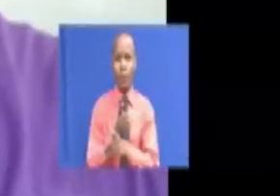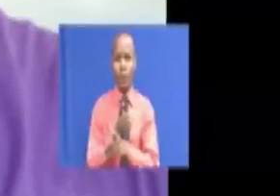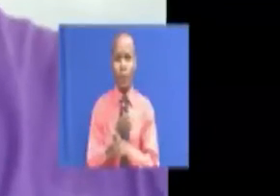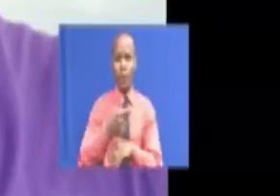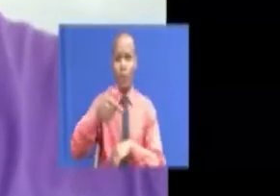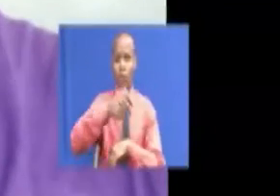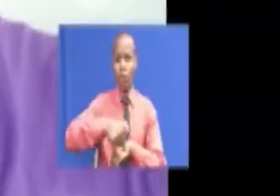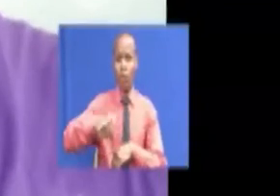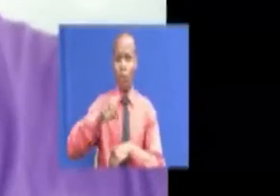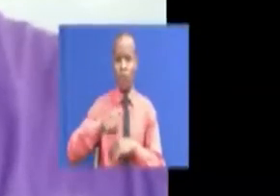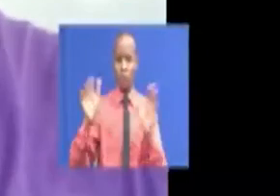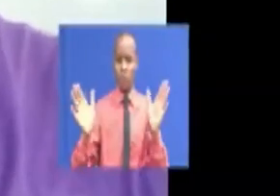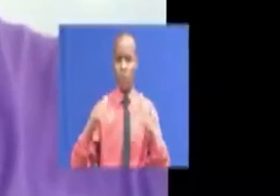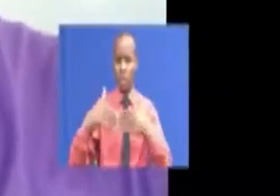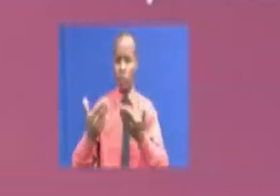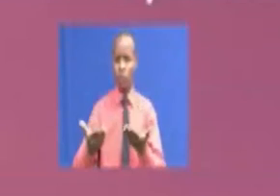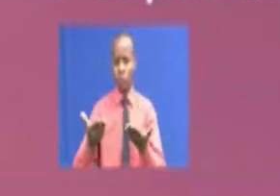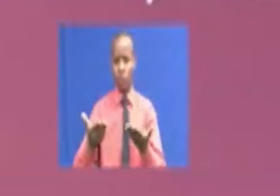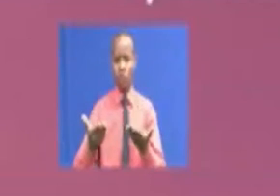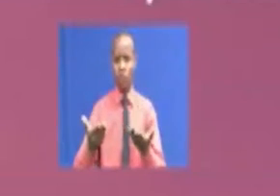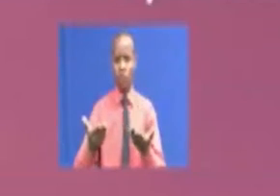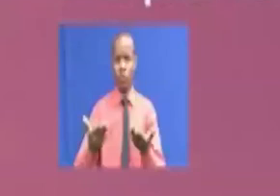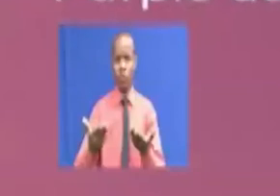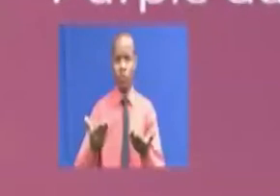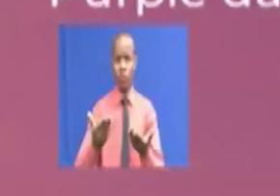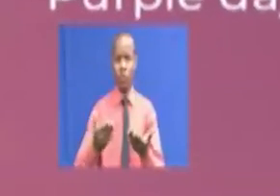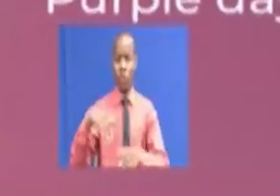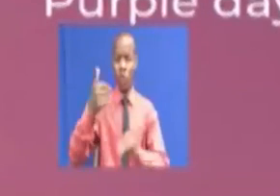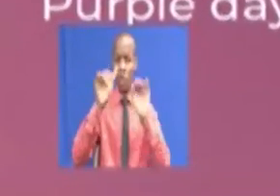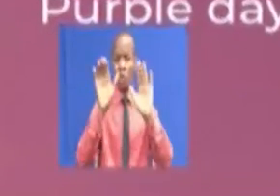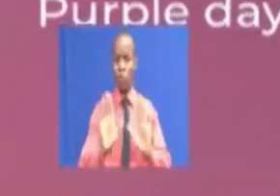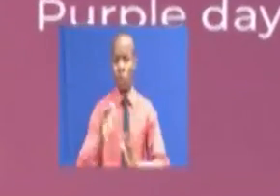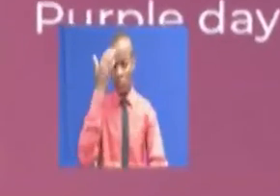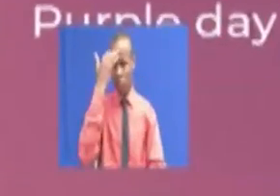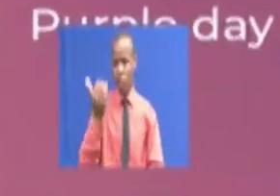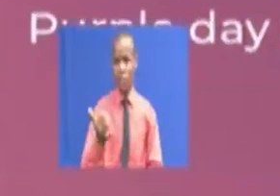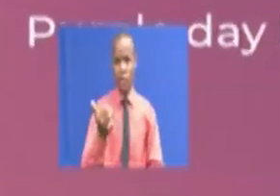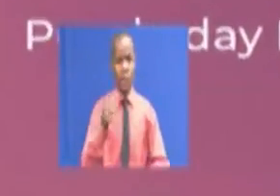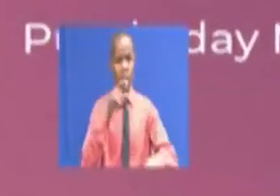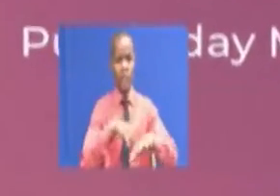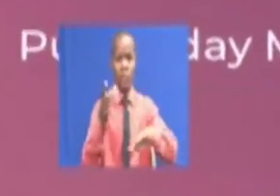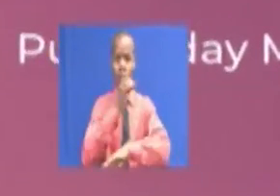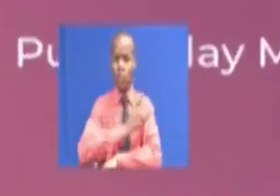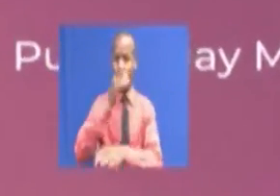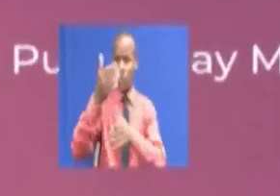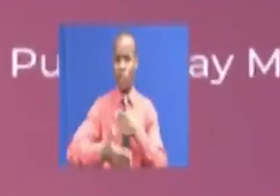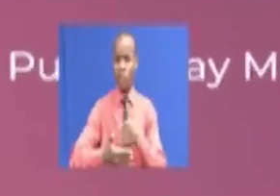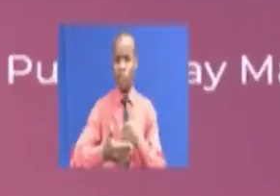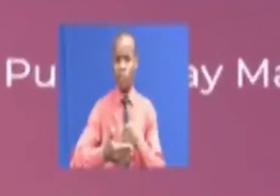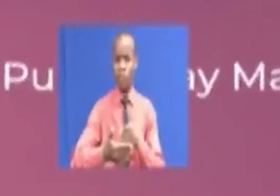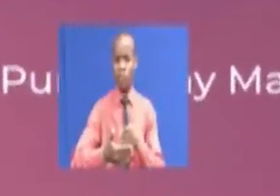by lighting that building purple. It is very significant because at the end of the day,